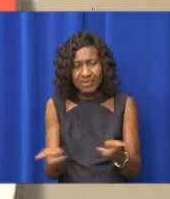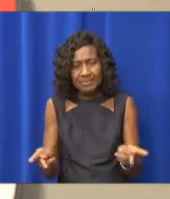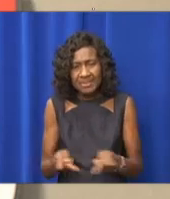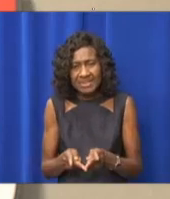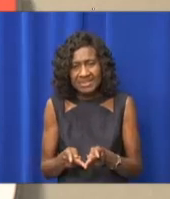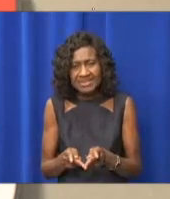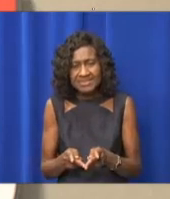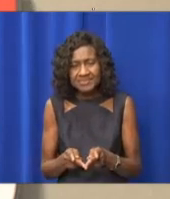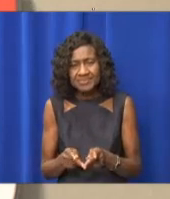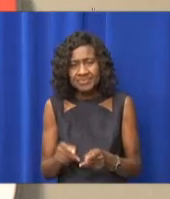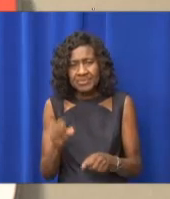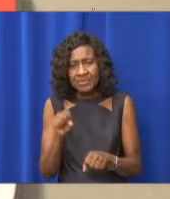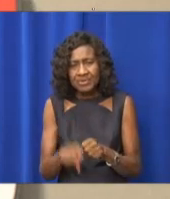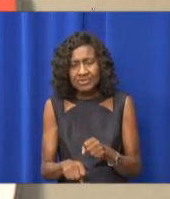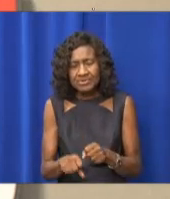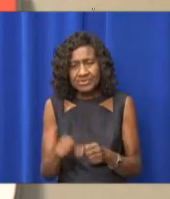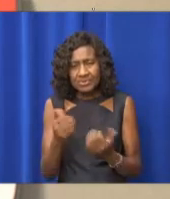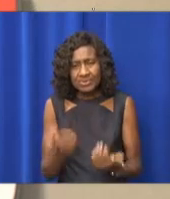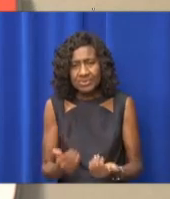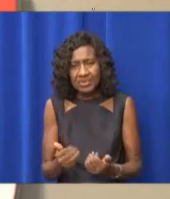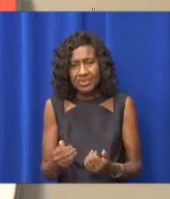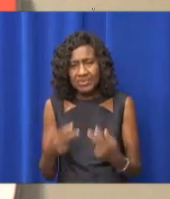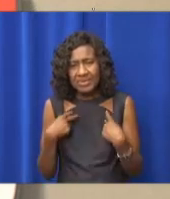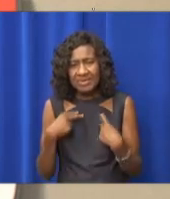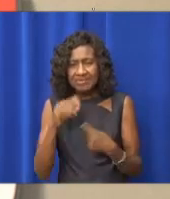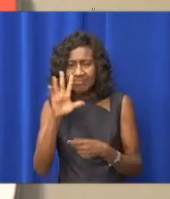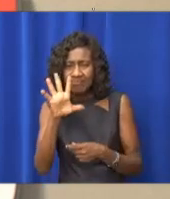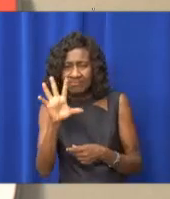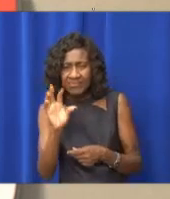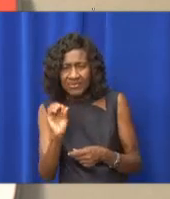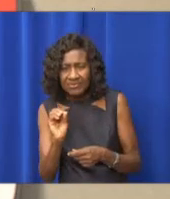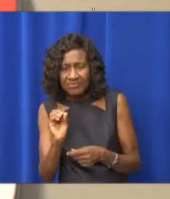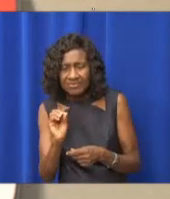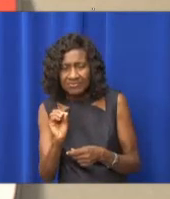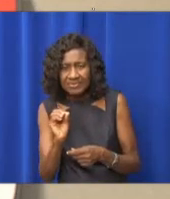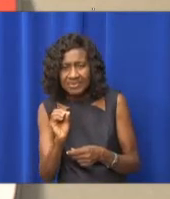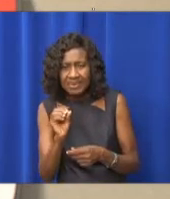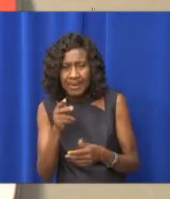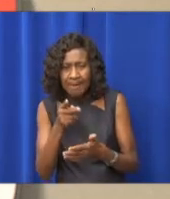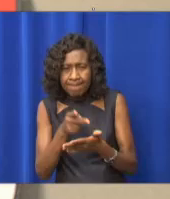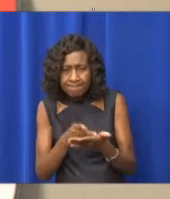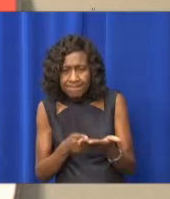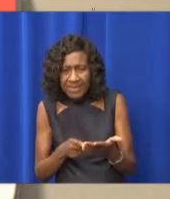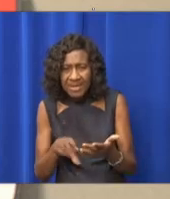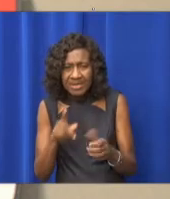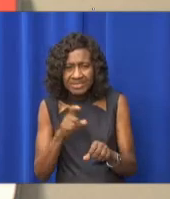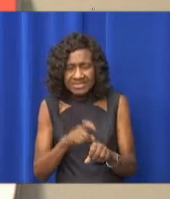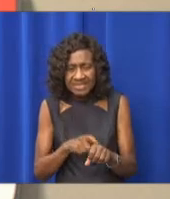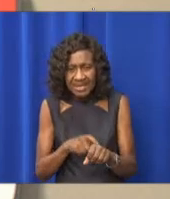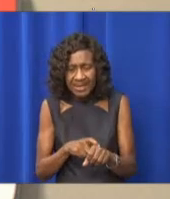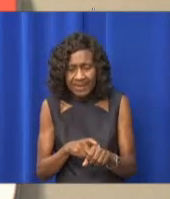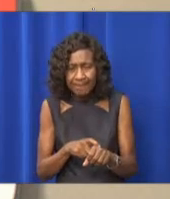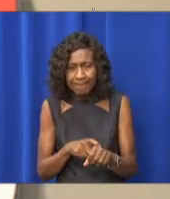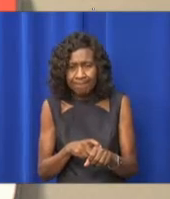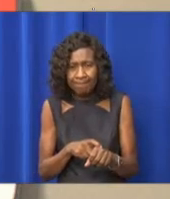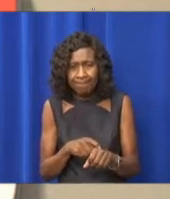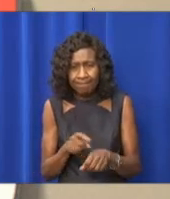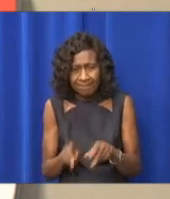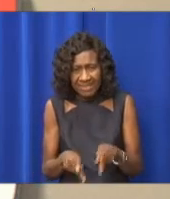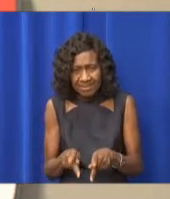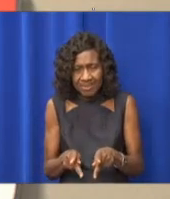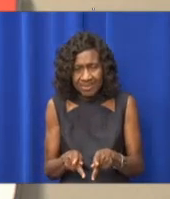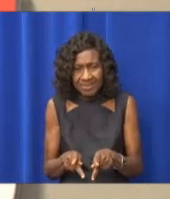50 part-time reservists, again managing the COVID-19 risks. But it's because we have the